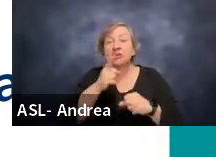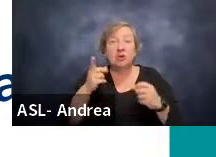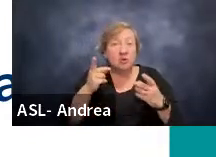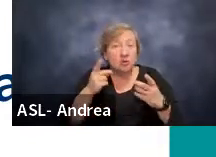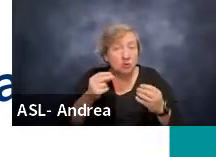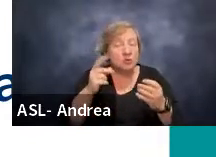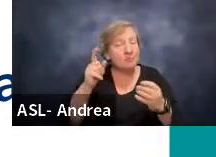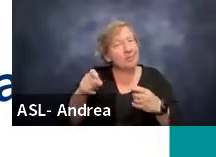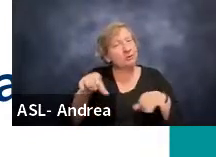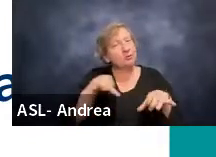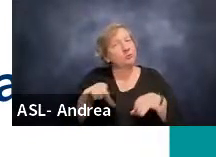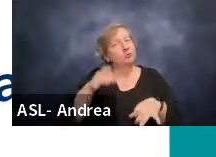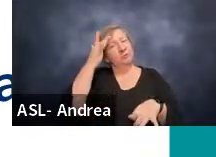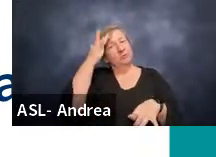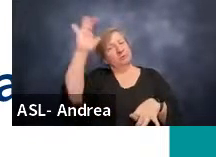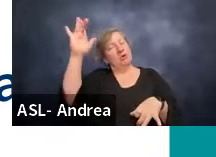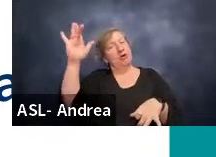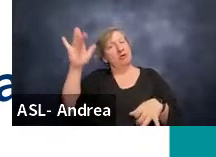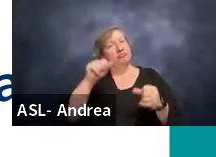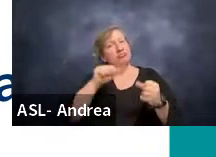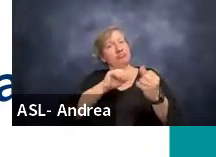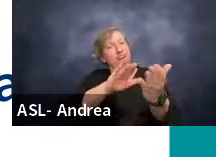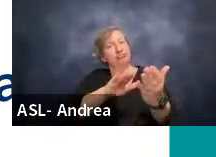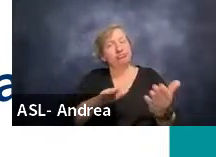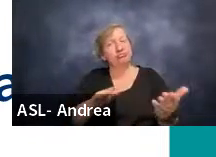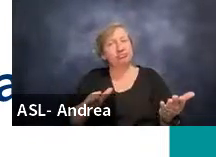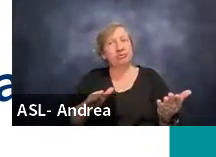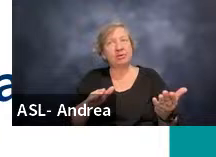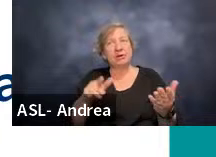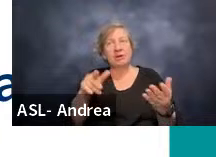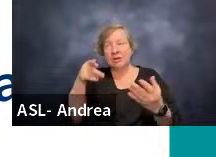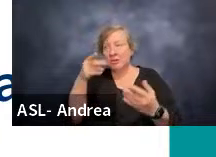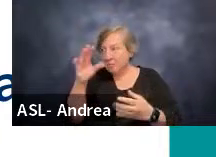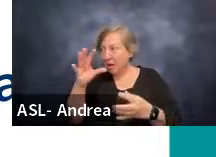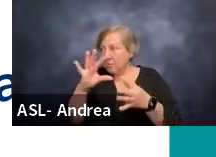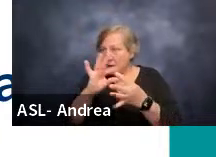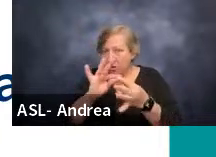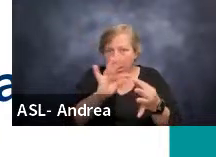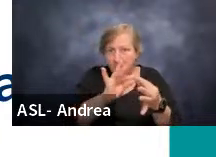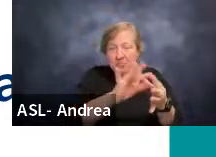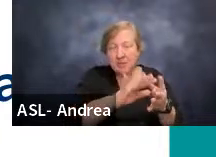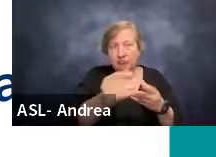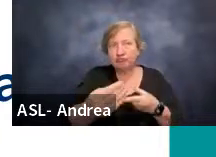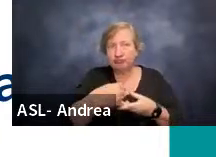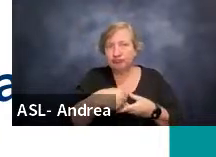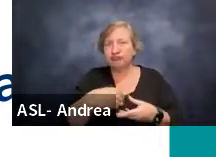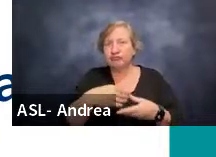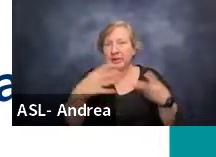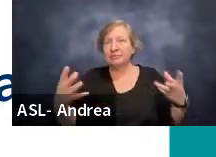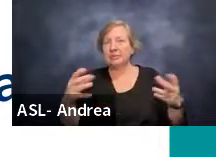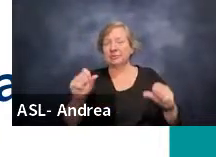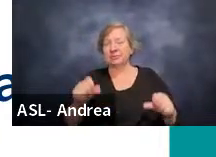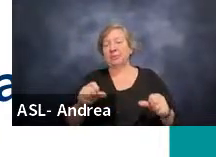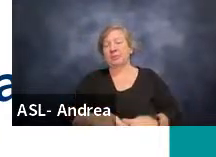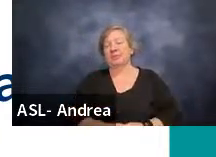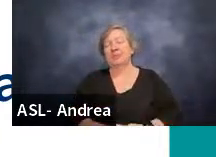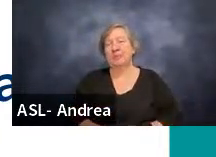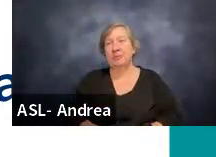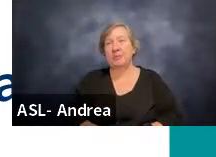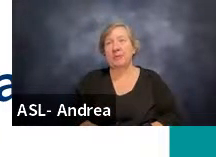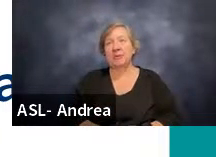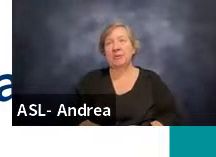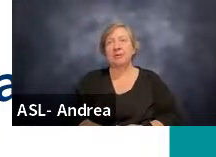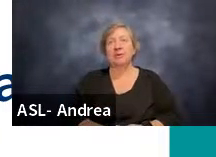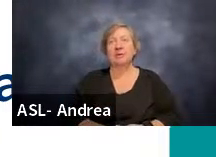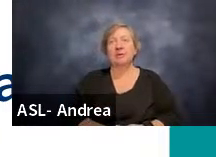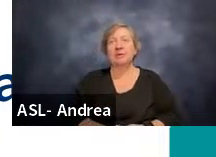smart and has as much public comment as possible. So early in